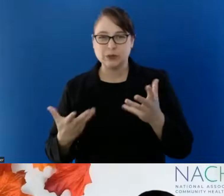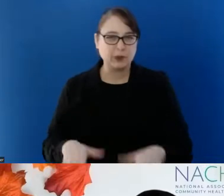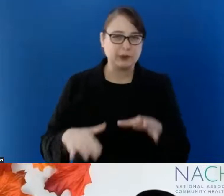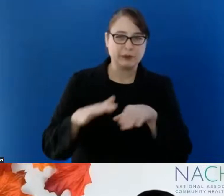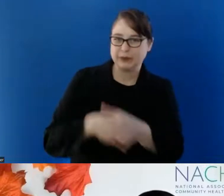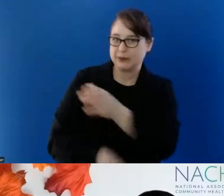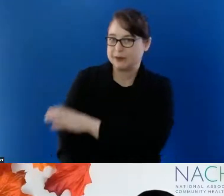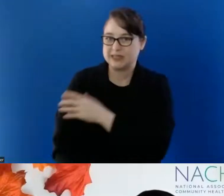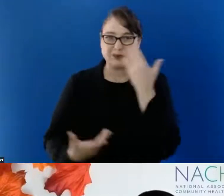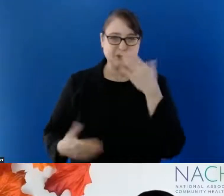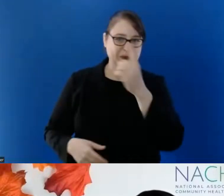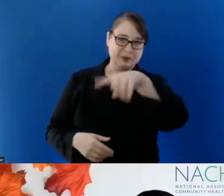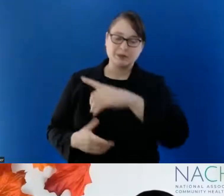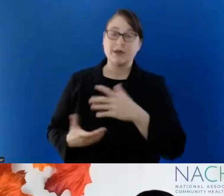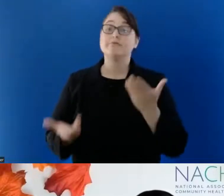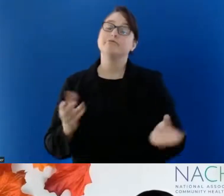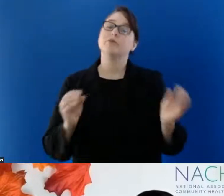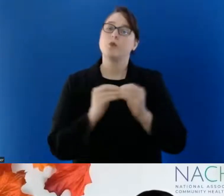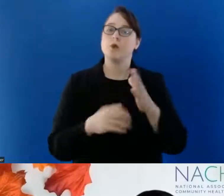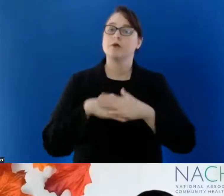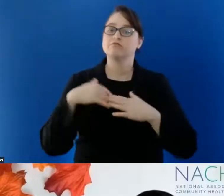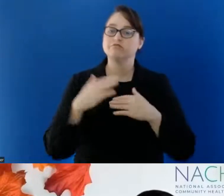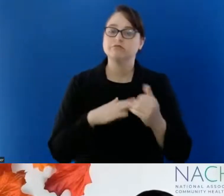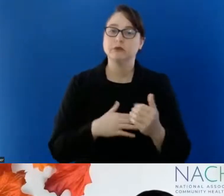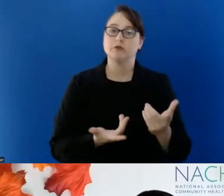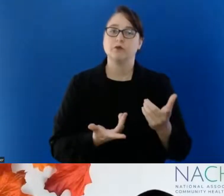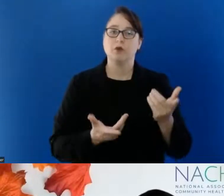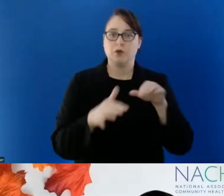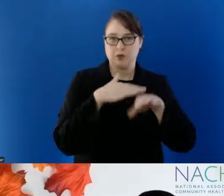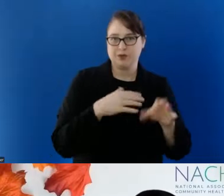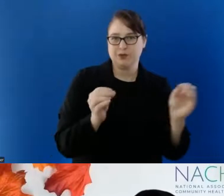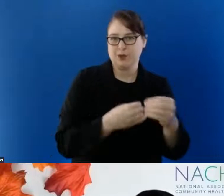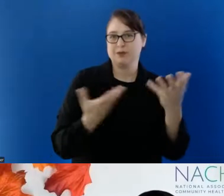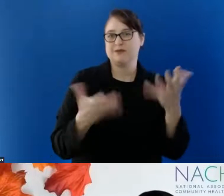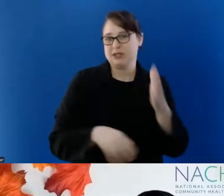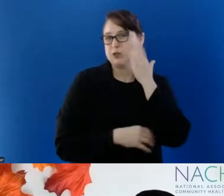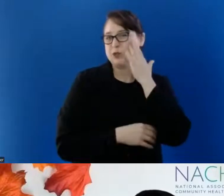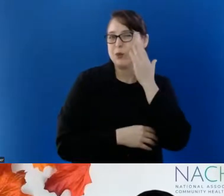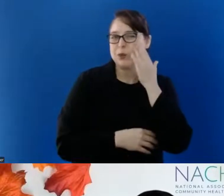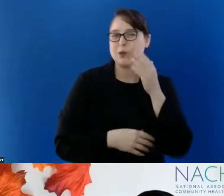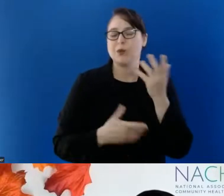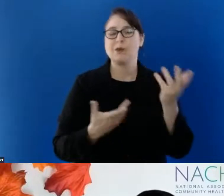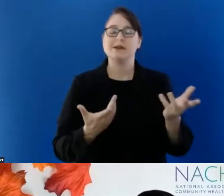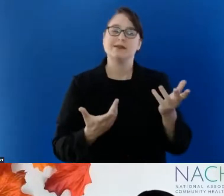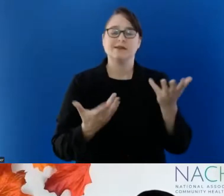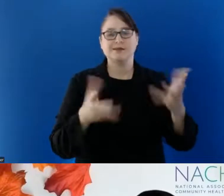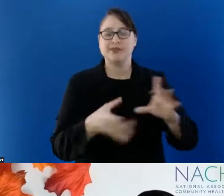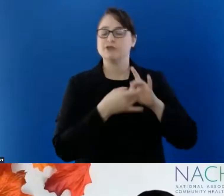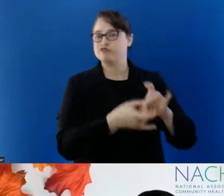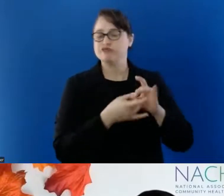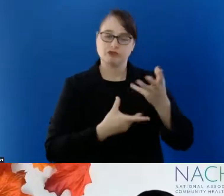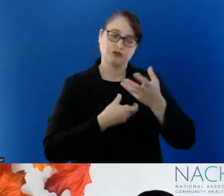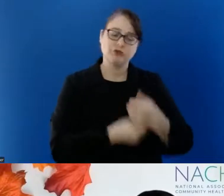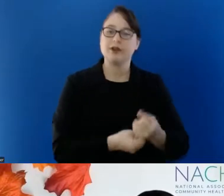more comfortable getting vaccinated within the context of that organization that they already engage with and they already trust.